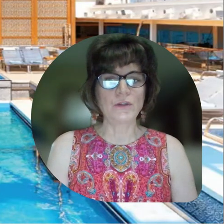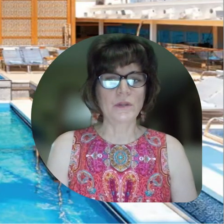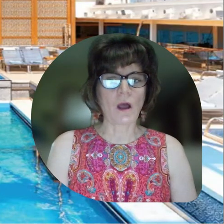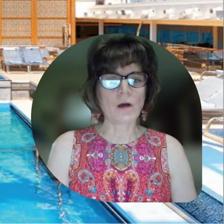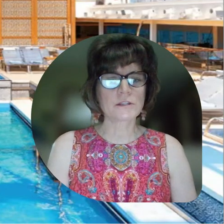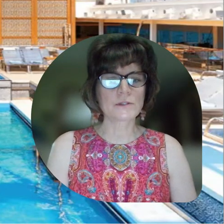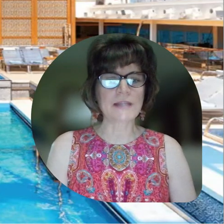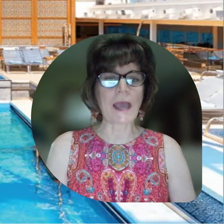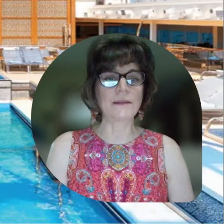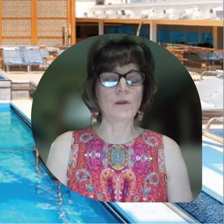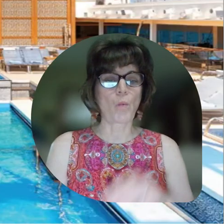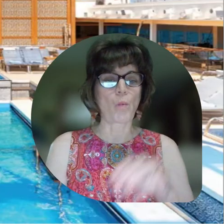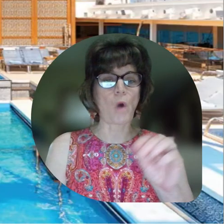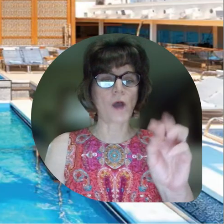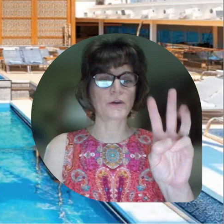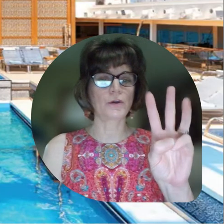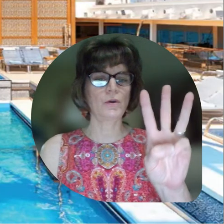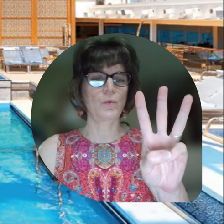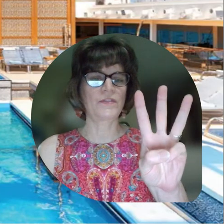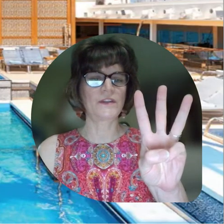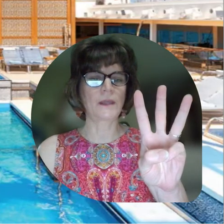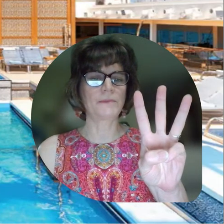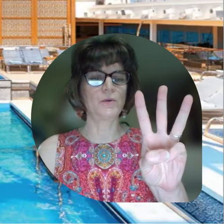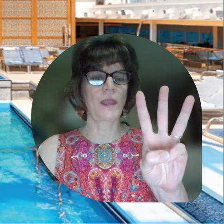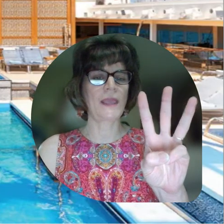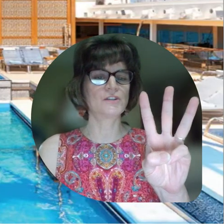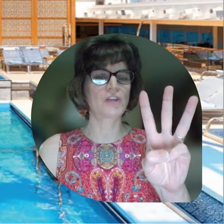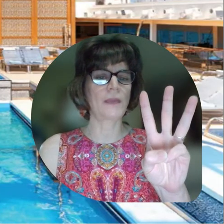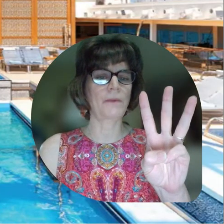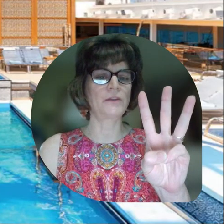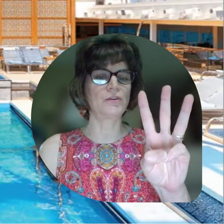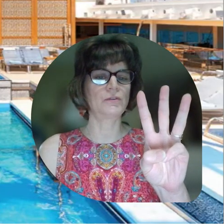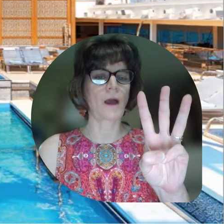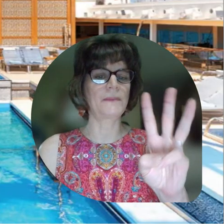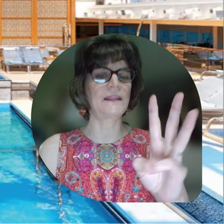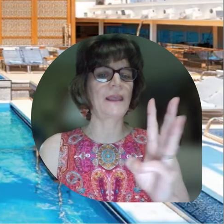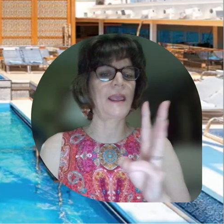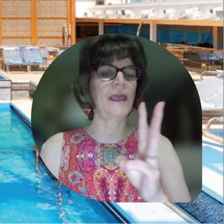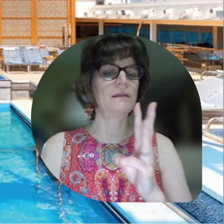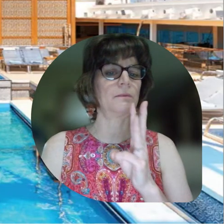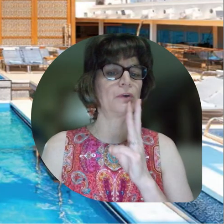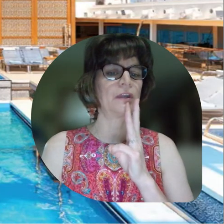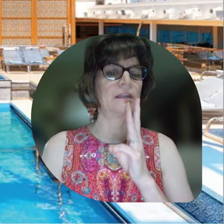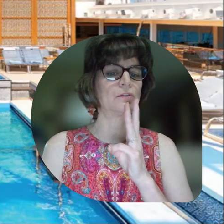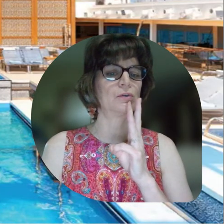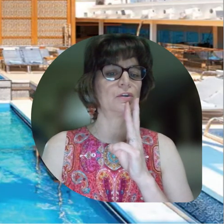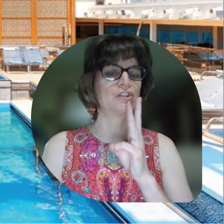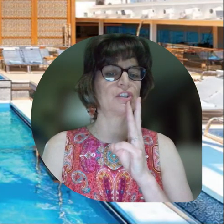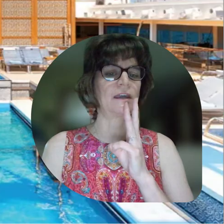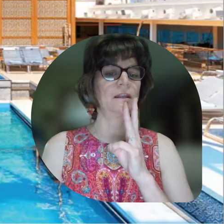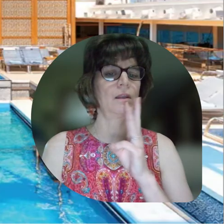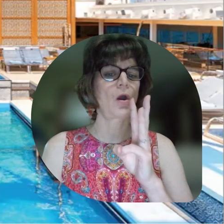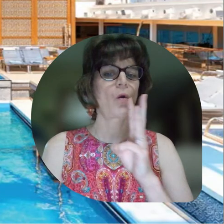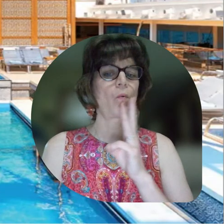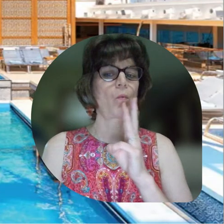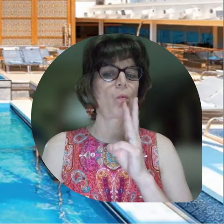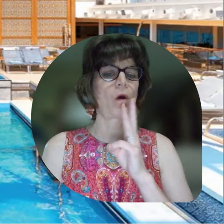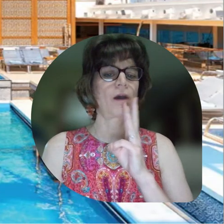And then you can also sign water with a W hand shape on your dominant hand. Bring it to your